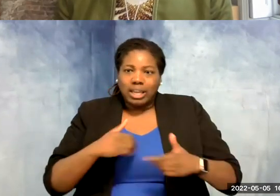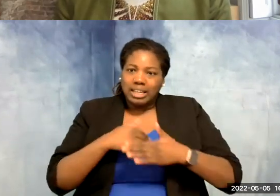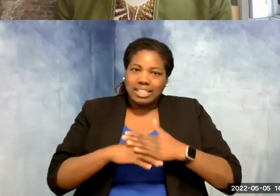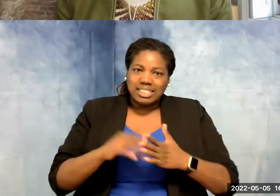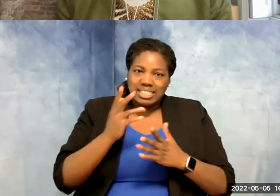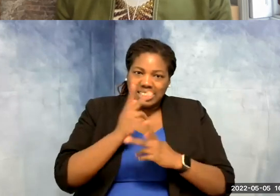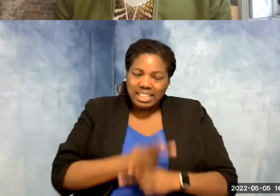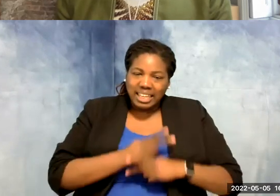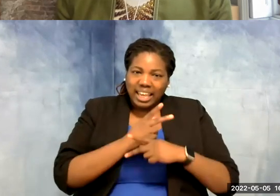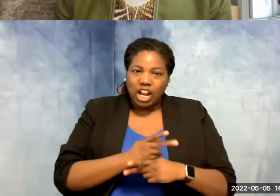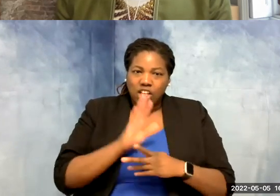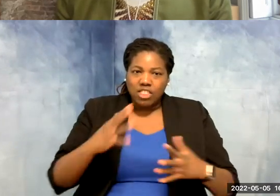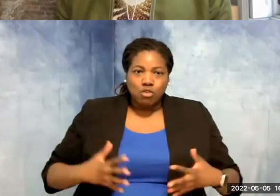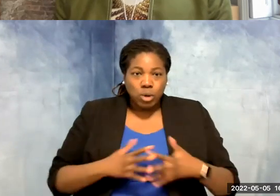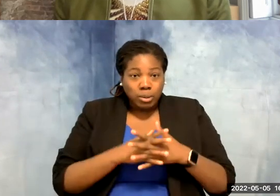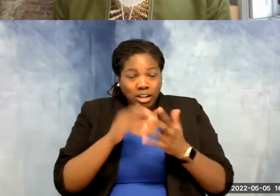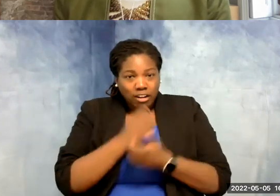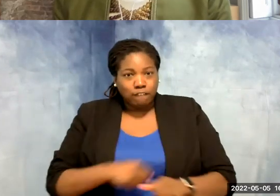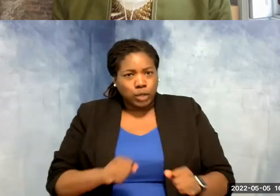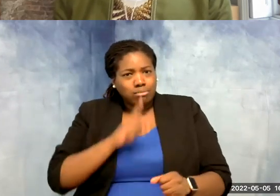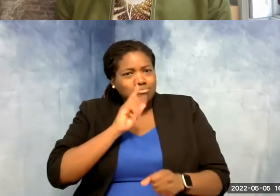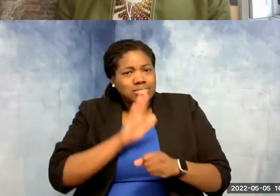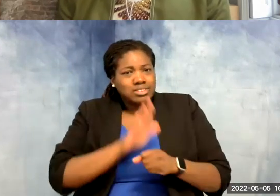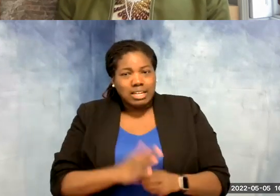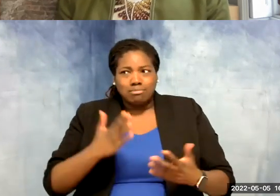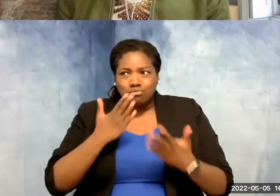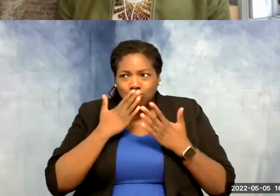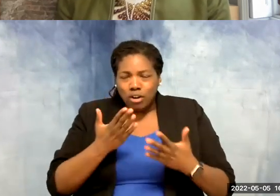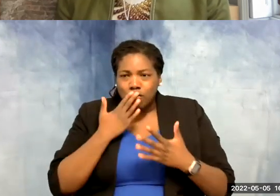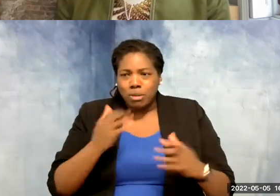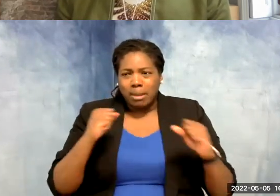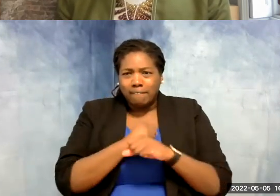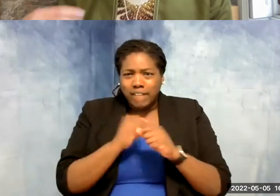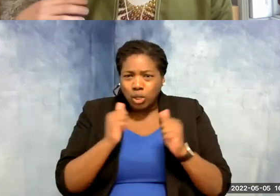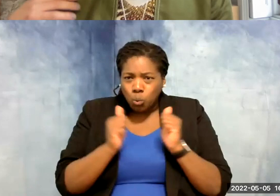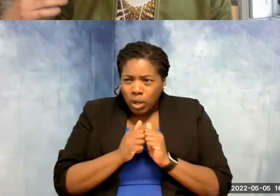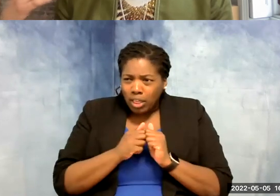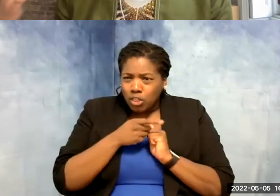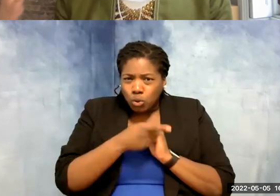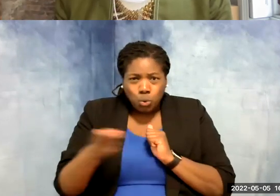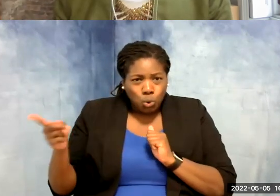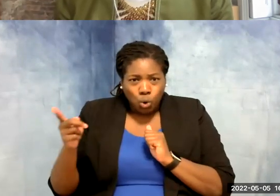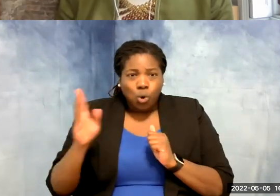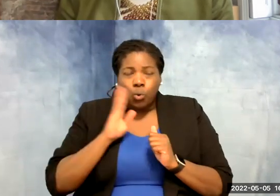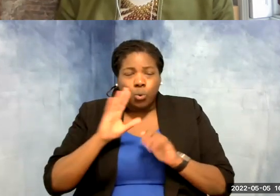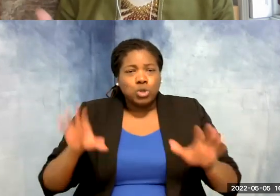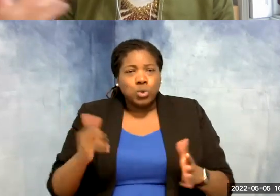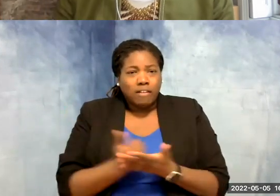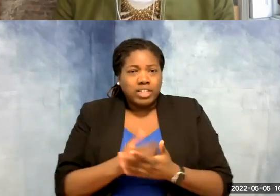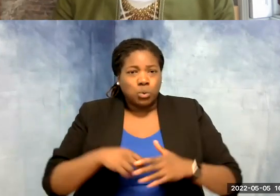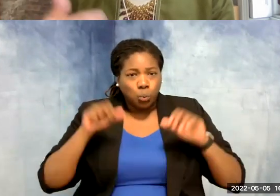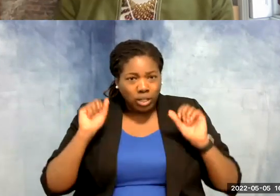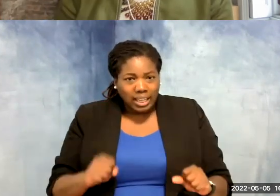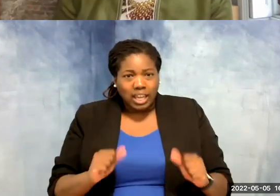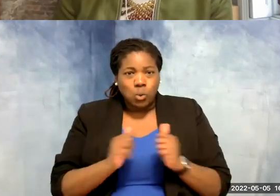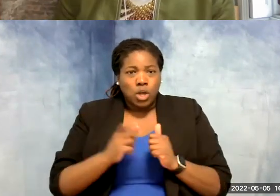able to have their reproductive freedom guaranteed. And I'm so grateful to be in the fight with you. And we will do everything that we can here and